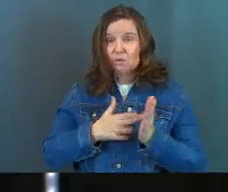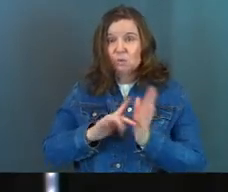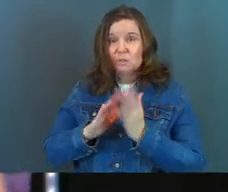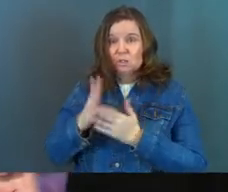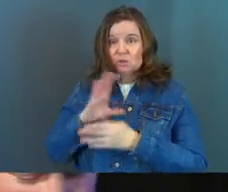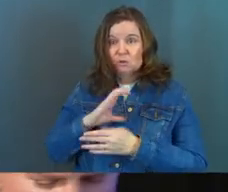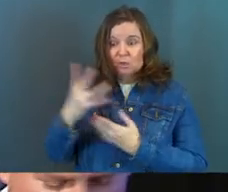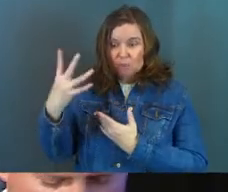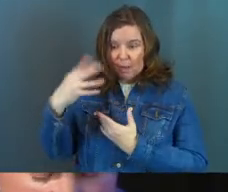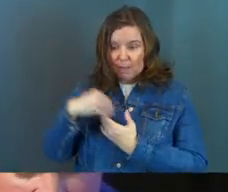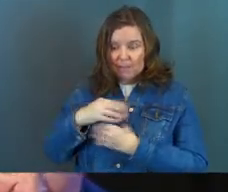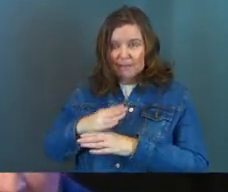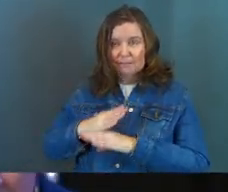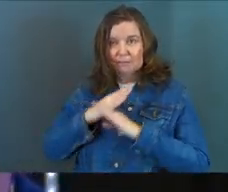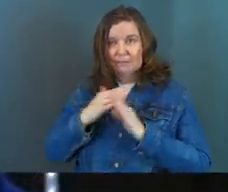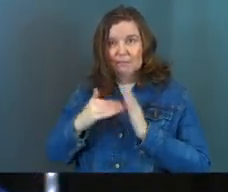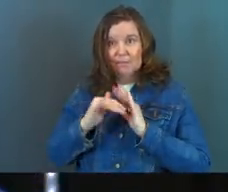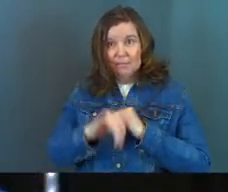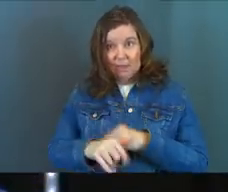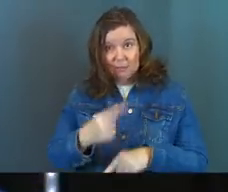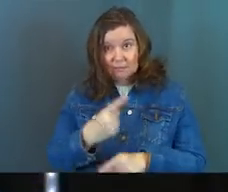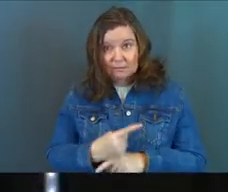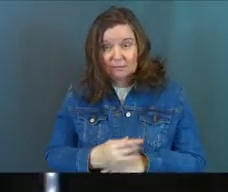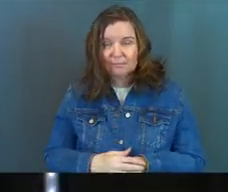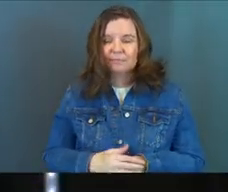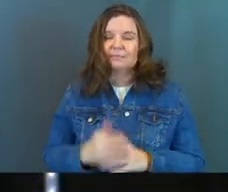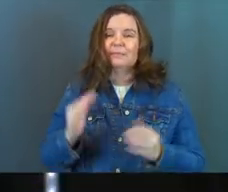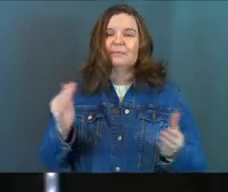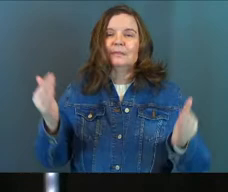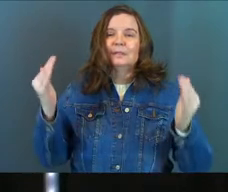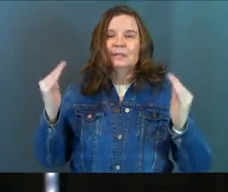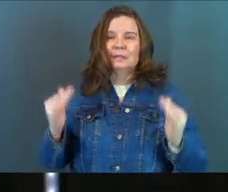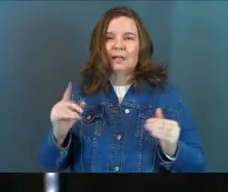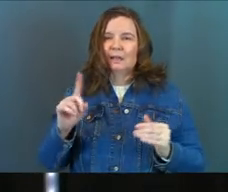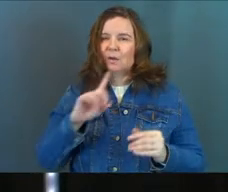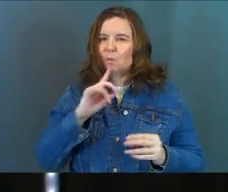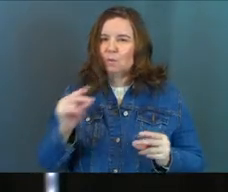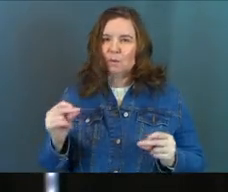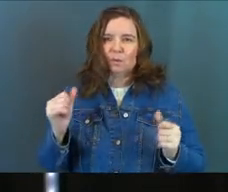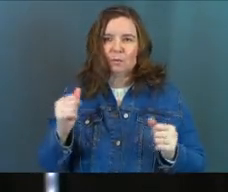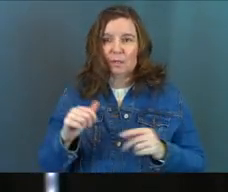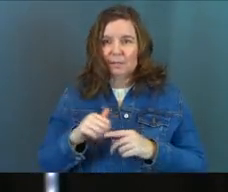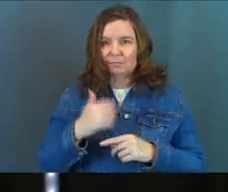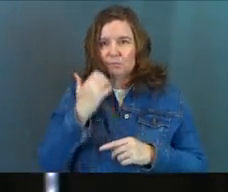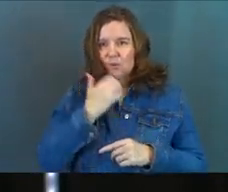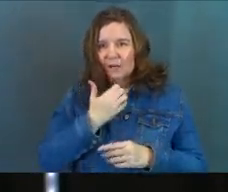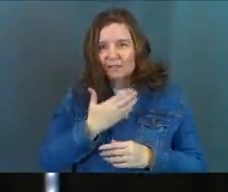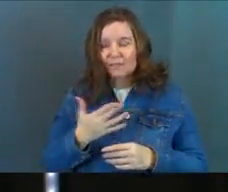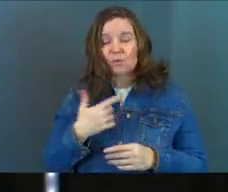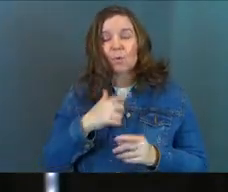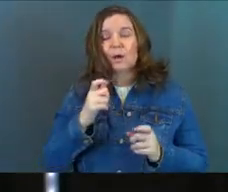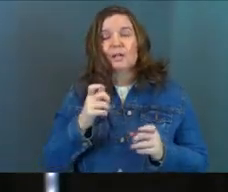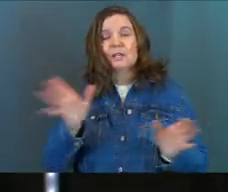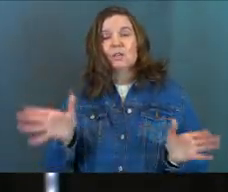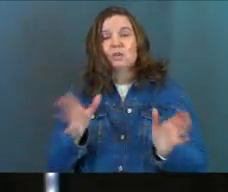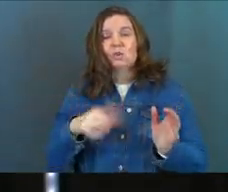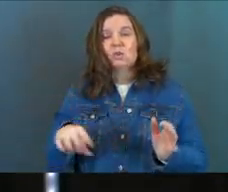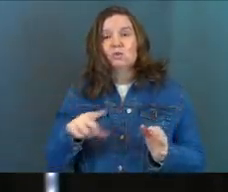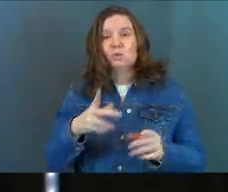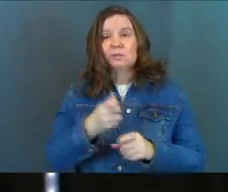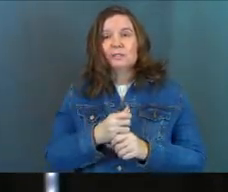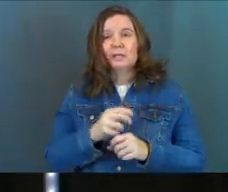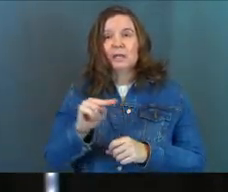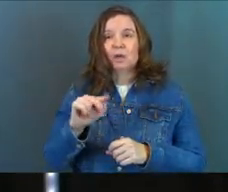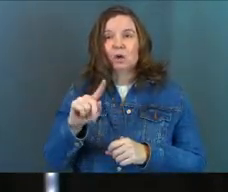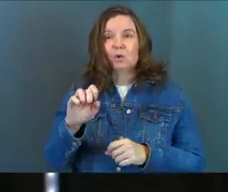truth of Jesus Christ to come in against that. Amen? Okay, next thing. Here's just really, really practical stuff. I want to encourage you to